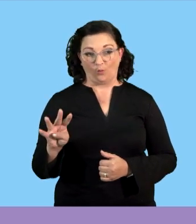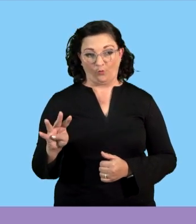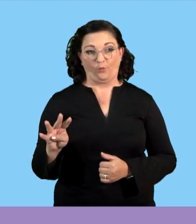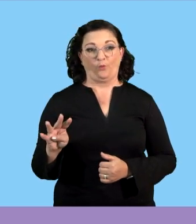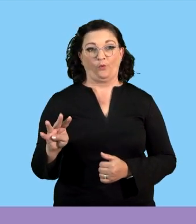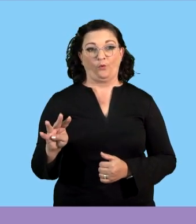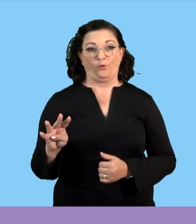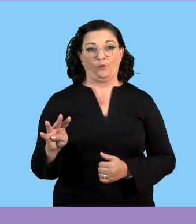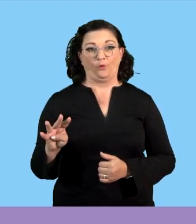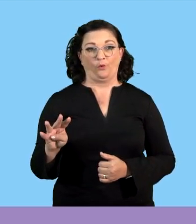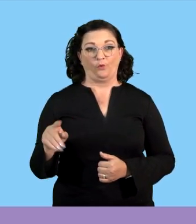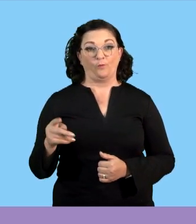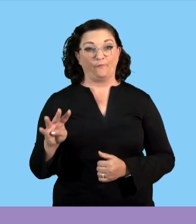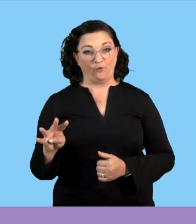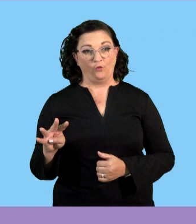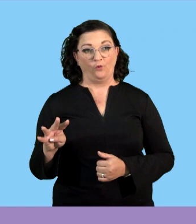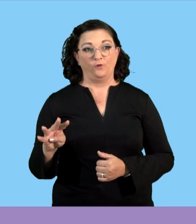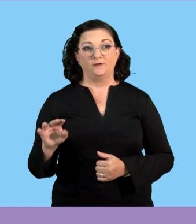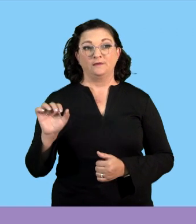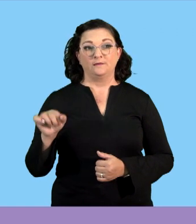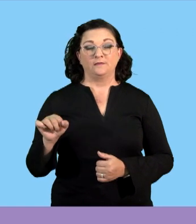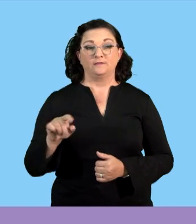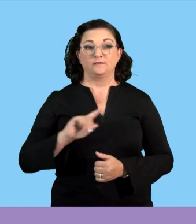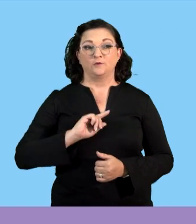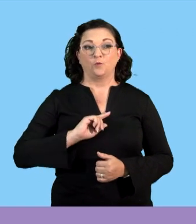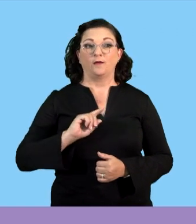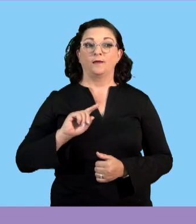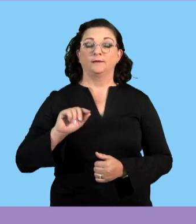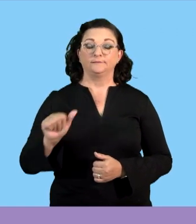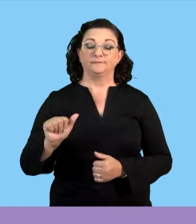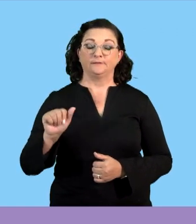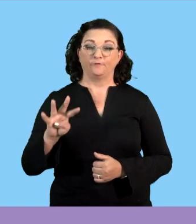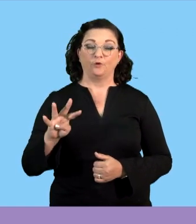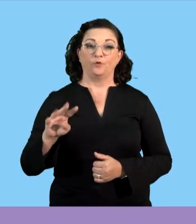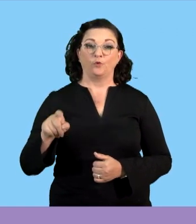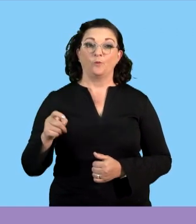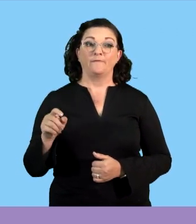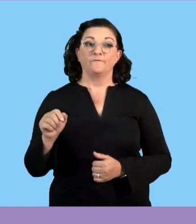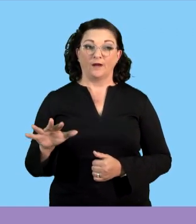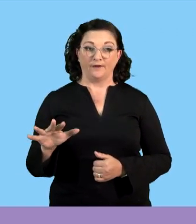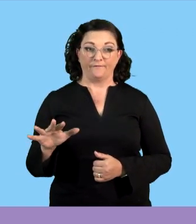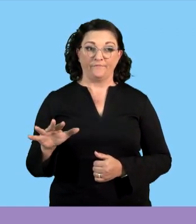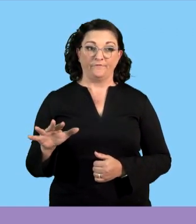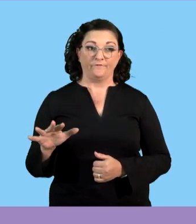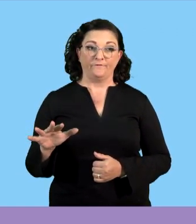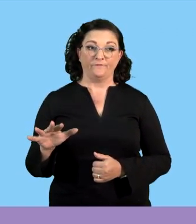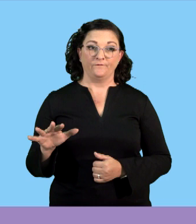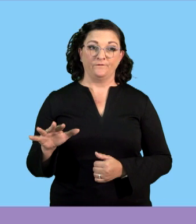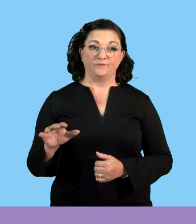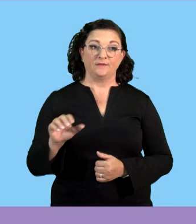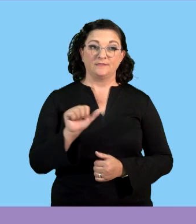and a 64. That's left with a 62. So we start with a 65. It's a